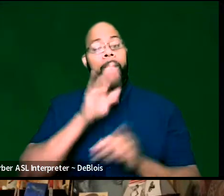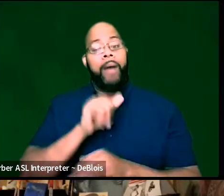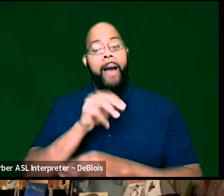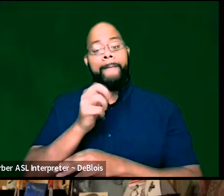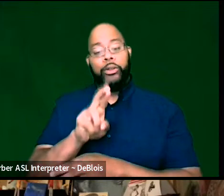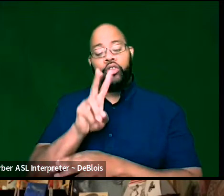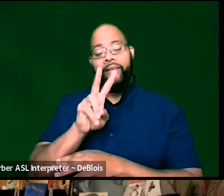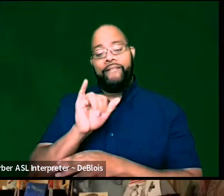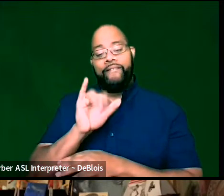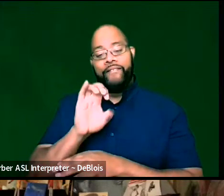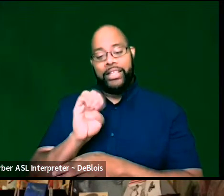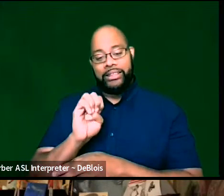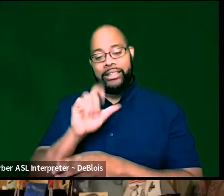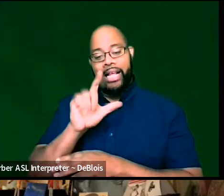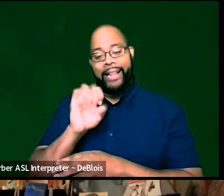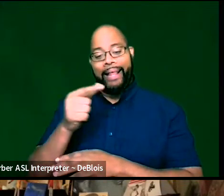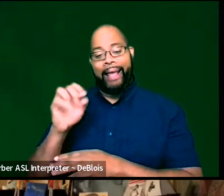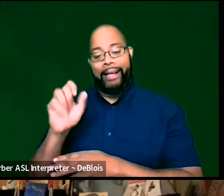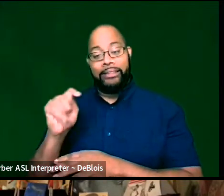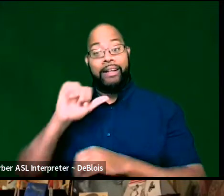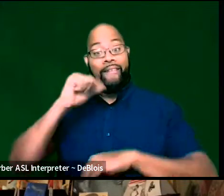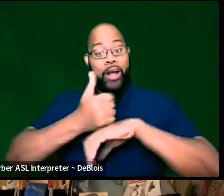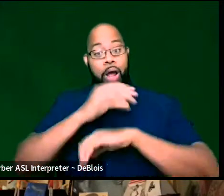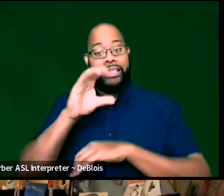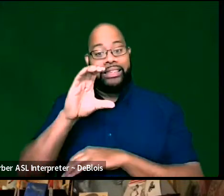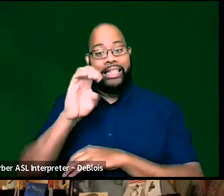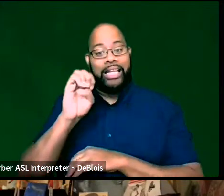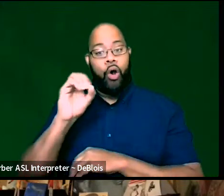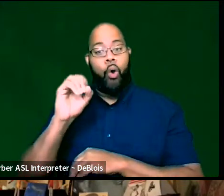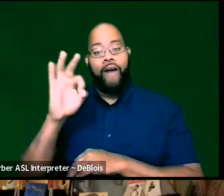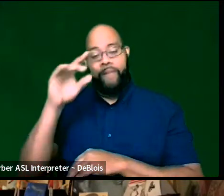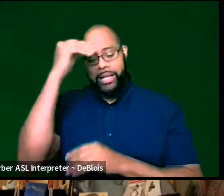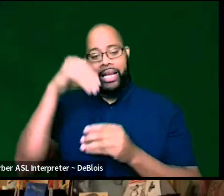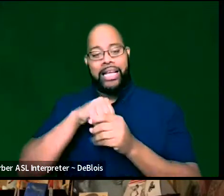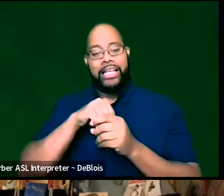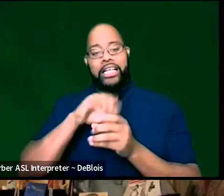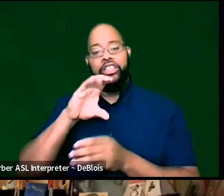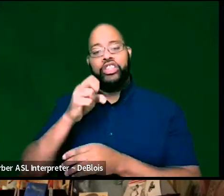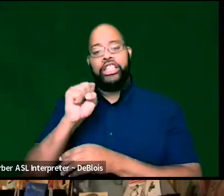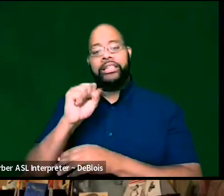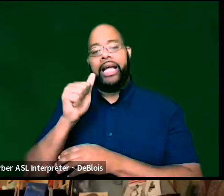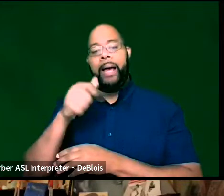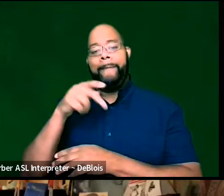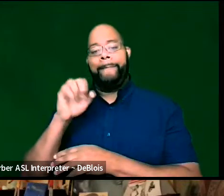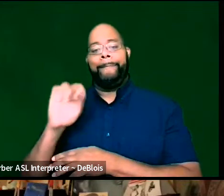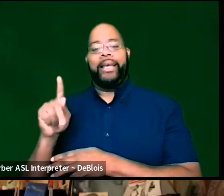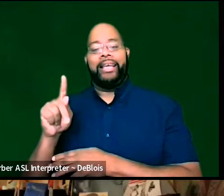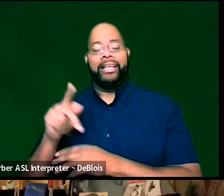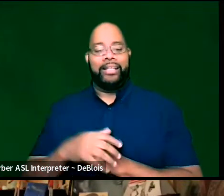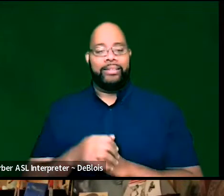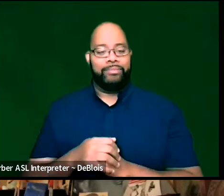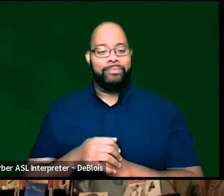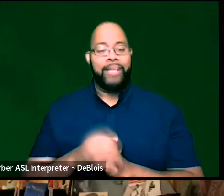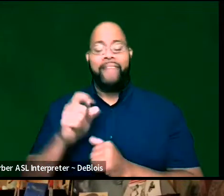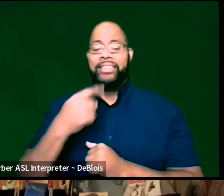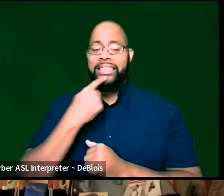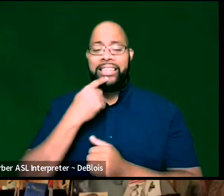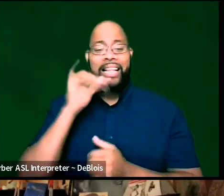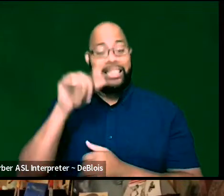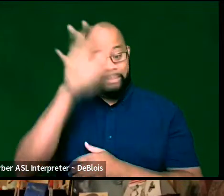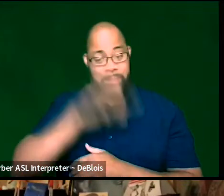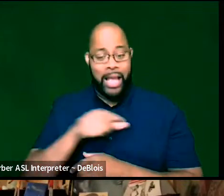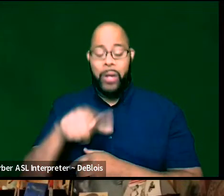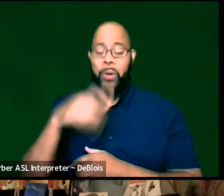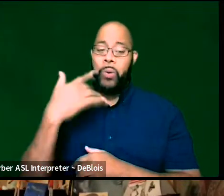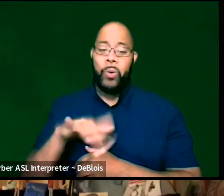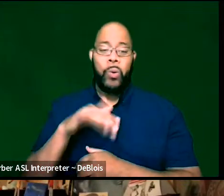Mr. Vince Leggett, founder and CEO of Blacks of the Chesapeake. And I just have to say, this man